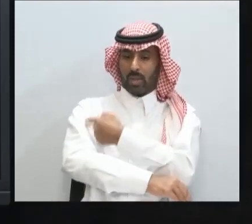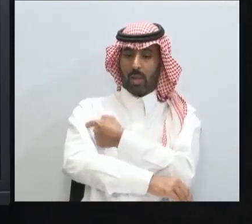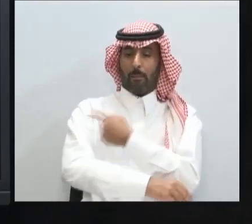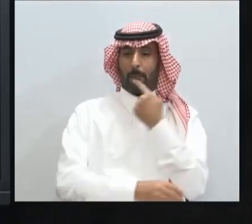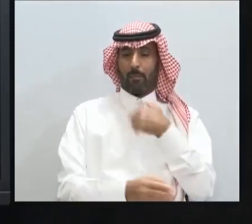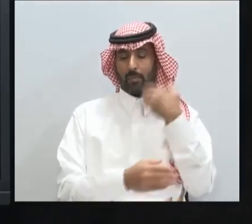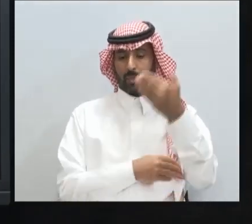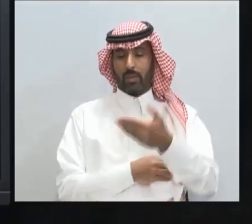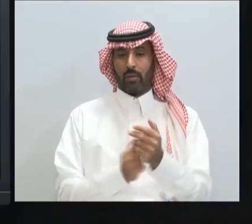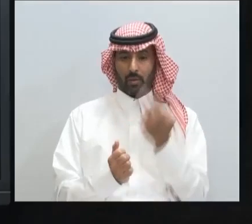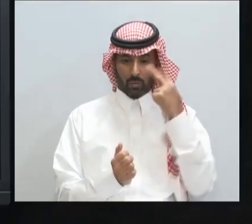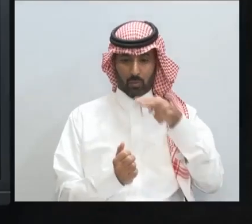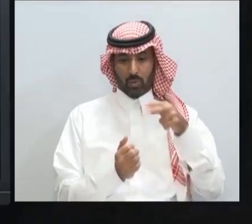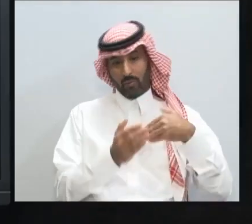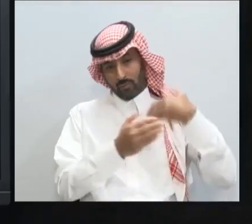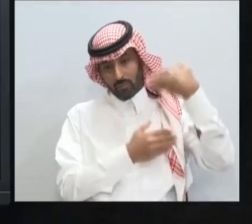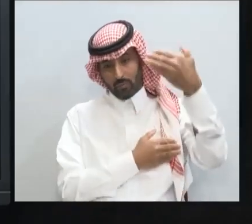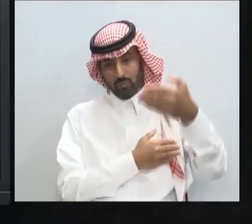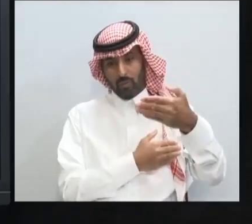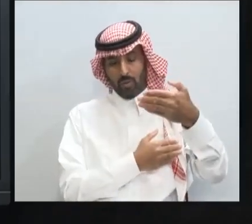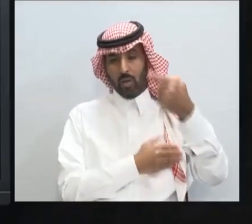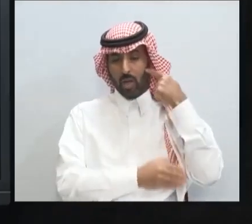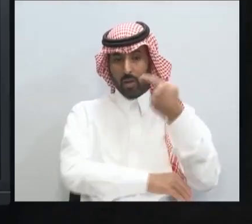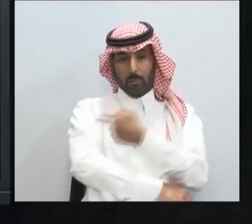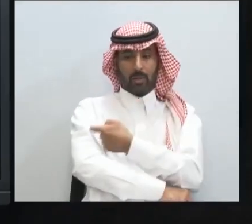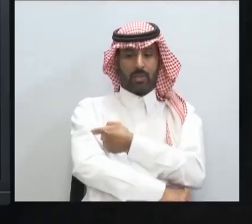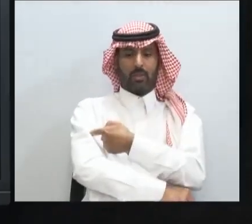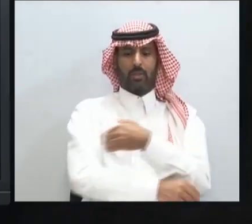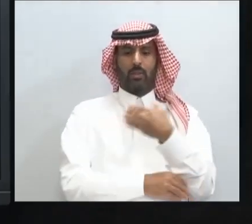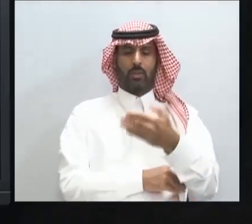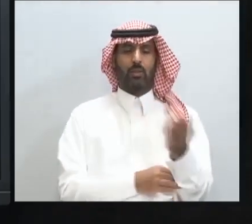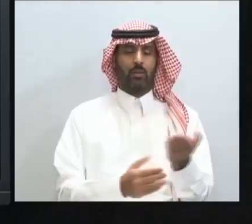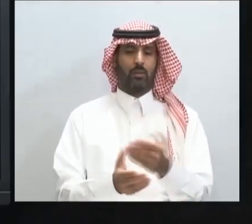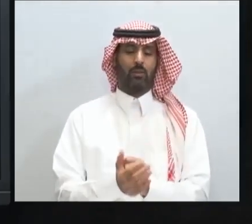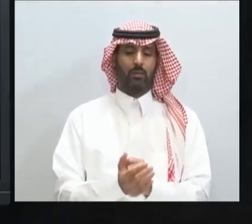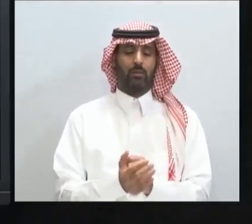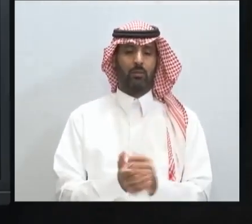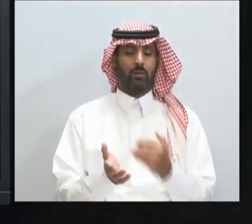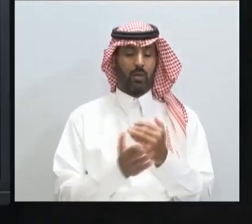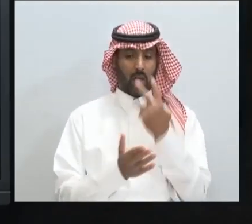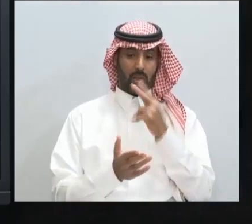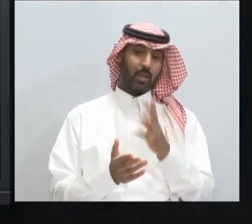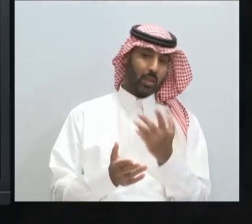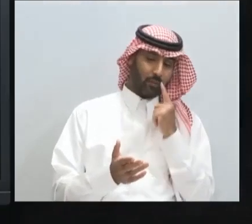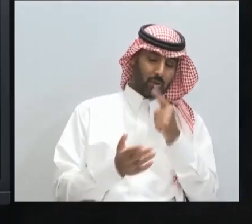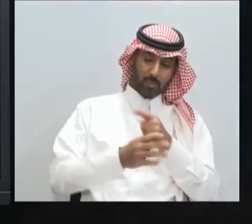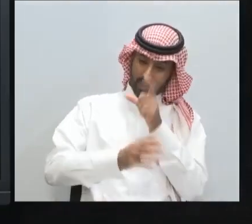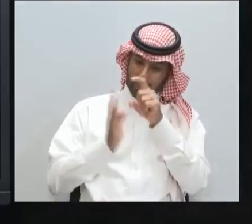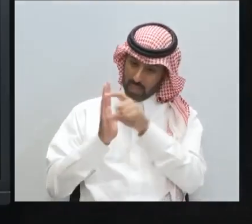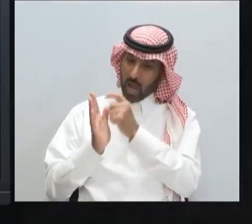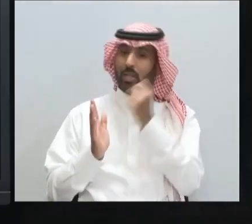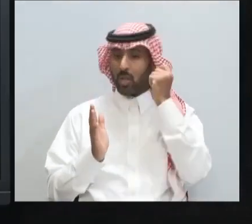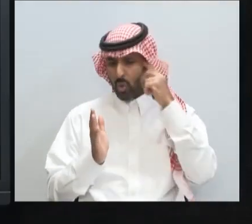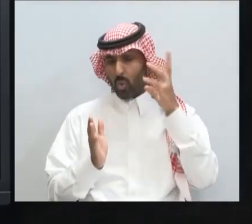you. Peeking into the future, peeking into our medical future. I think from the title, you can